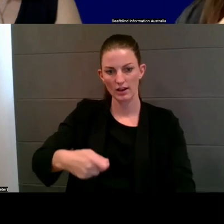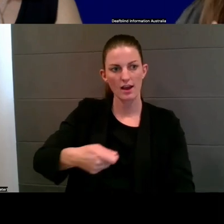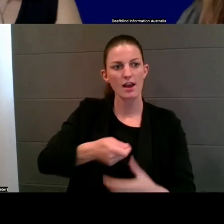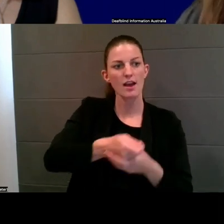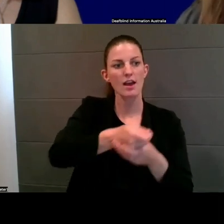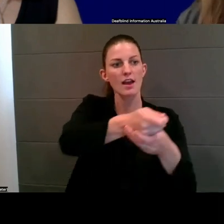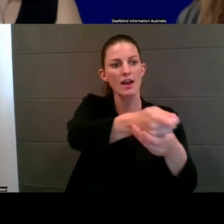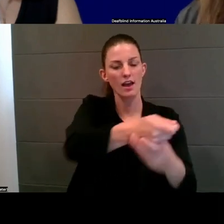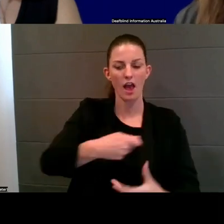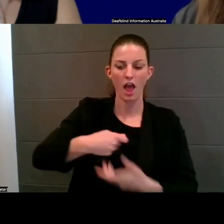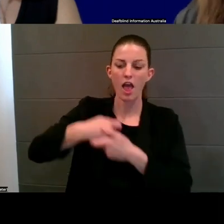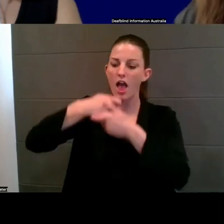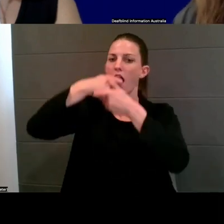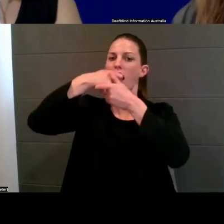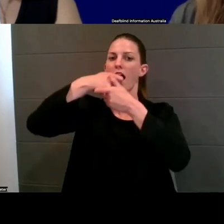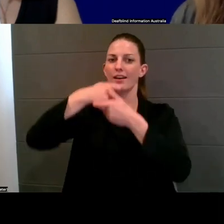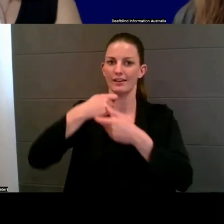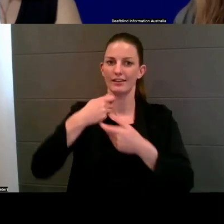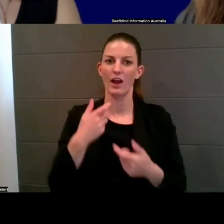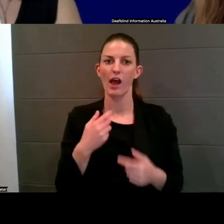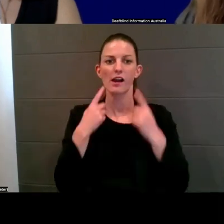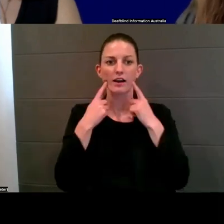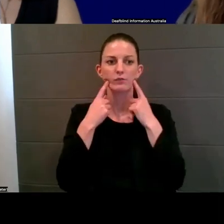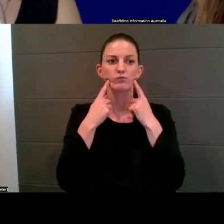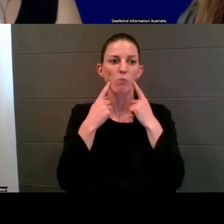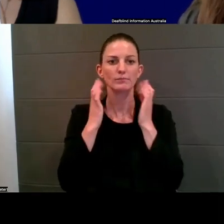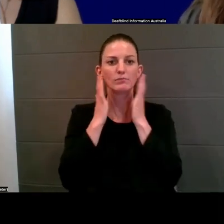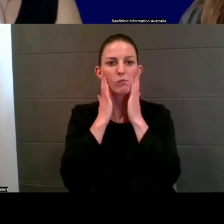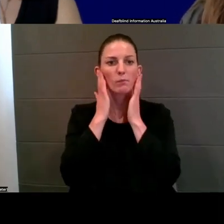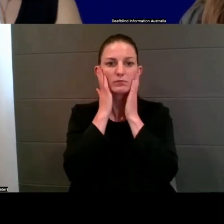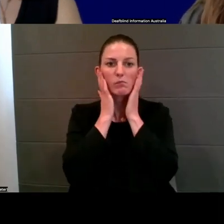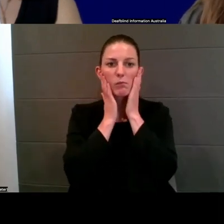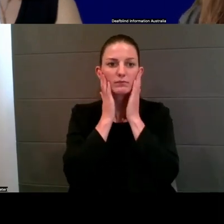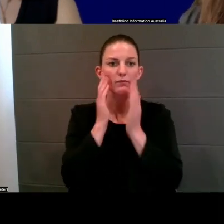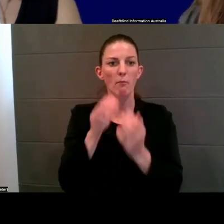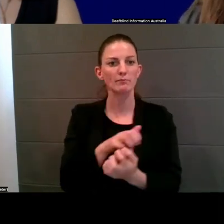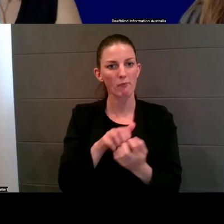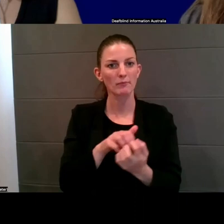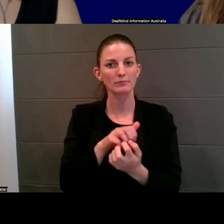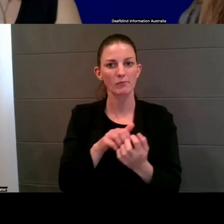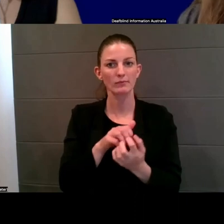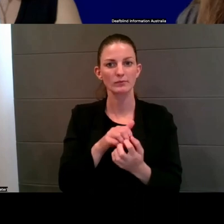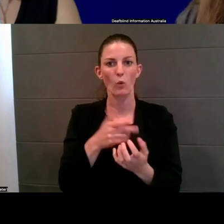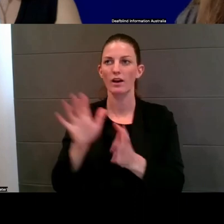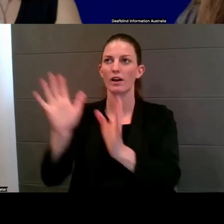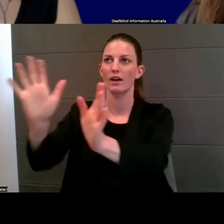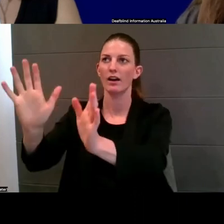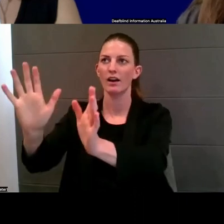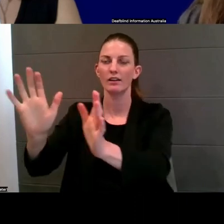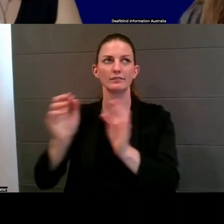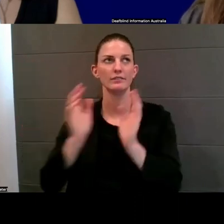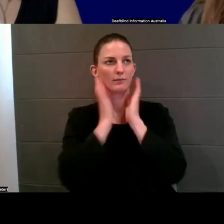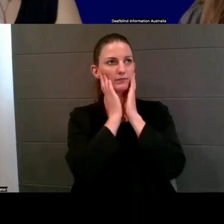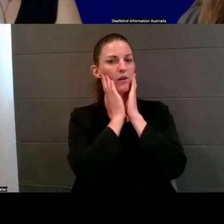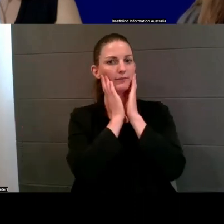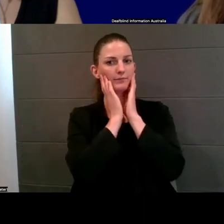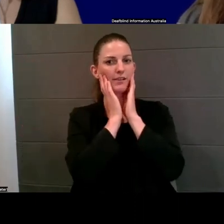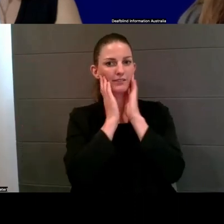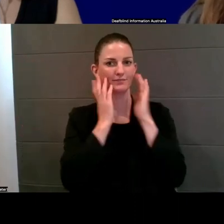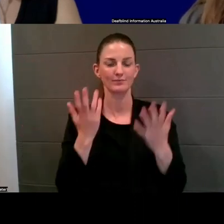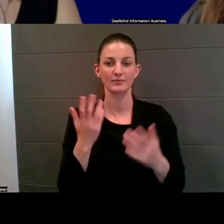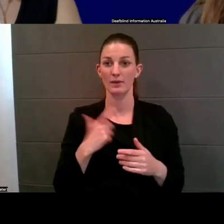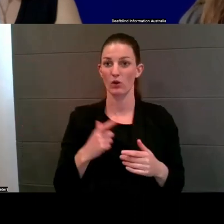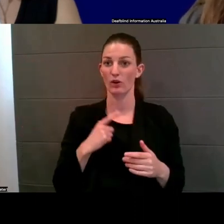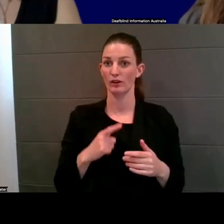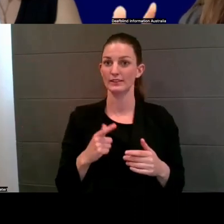around. And the number of children maybe with physical disability and or deaf blindness that don't actually